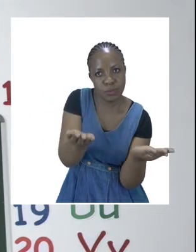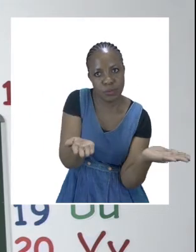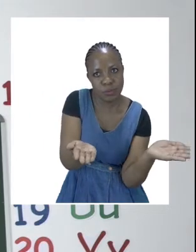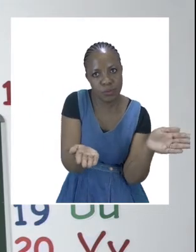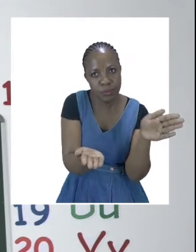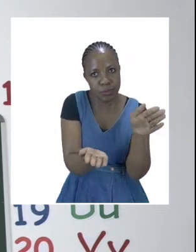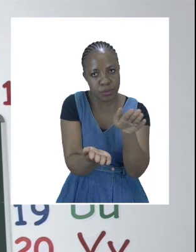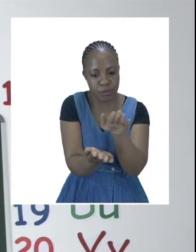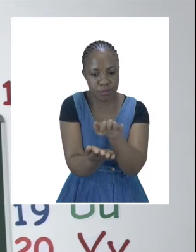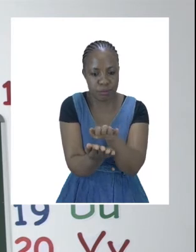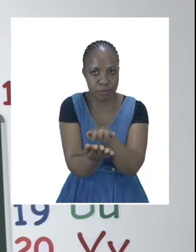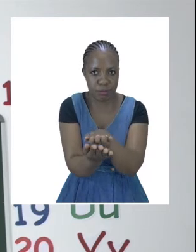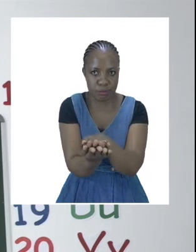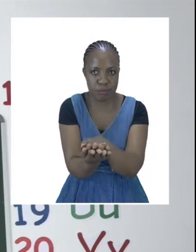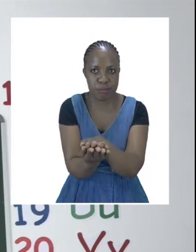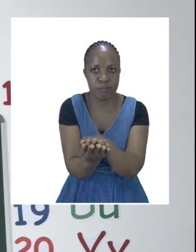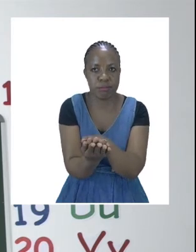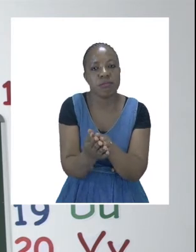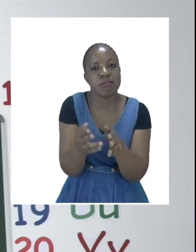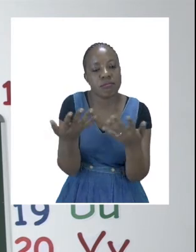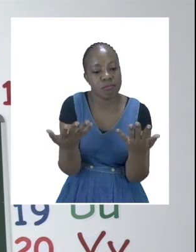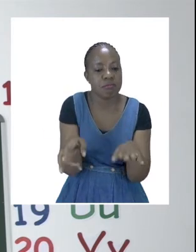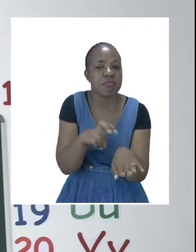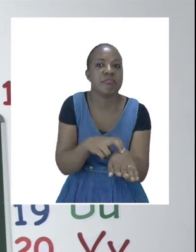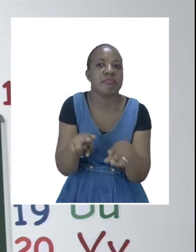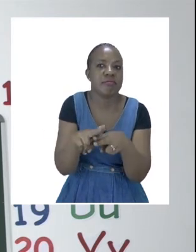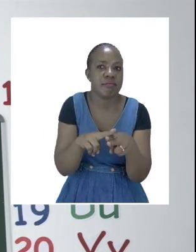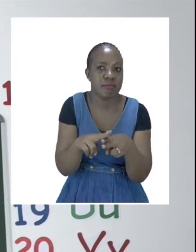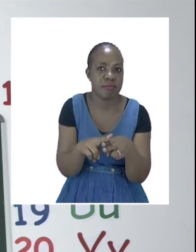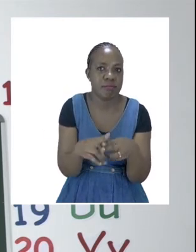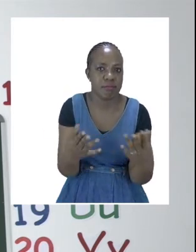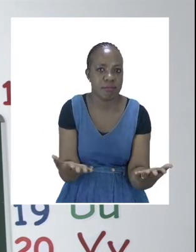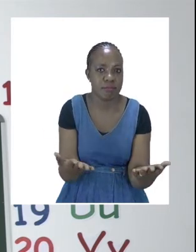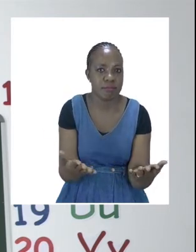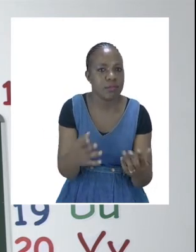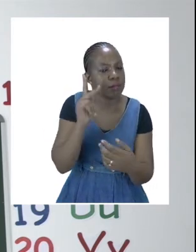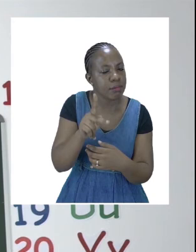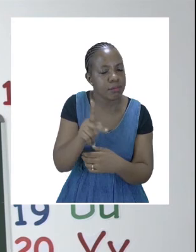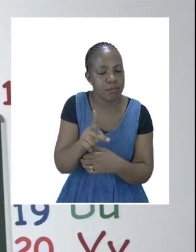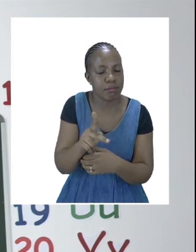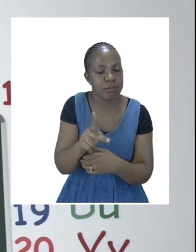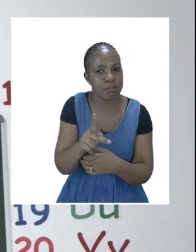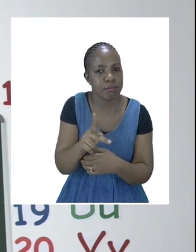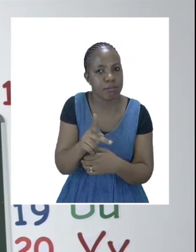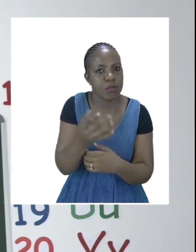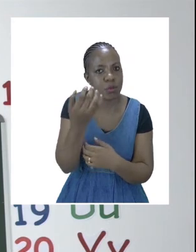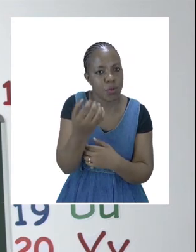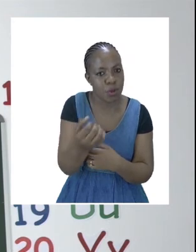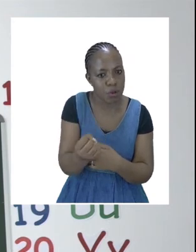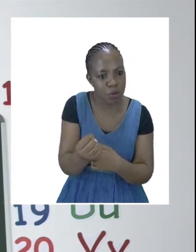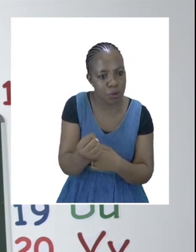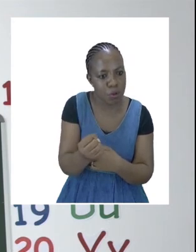it for ready to use. But there is more. We are also available on